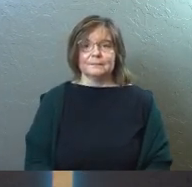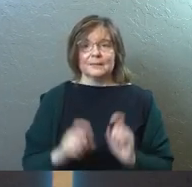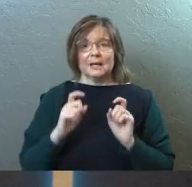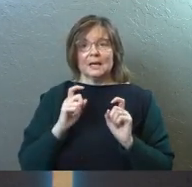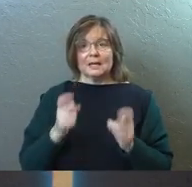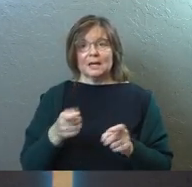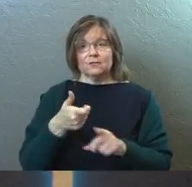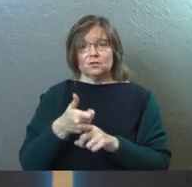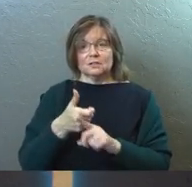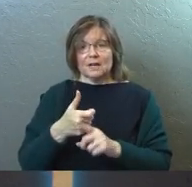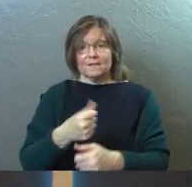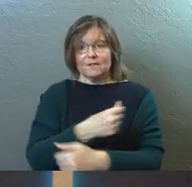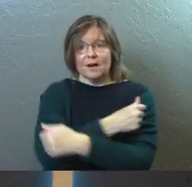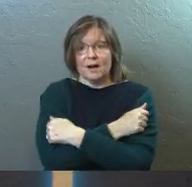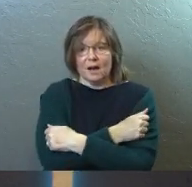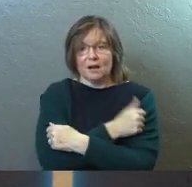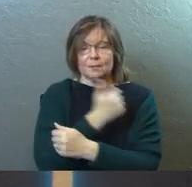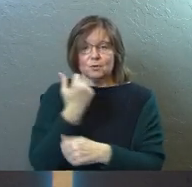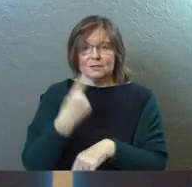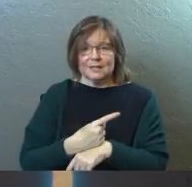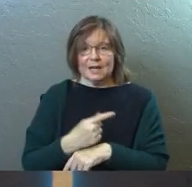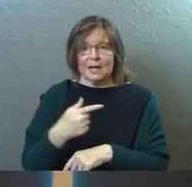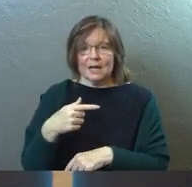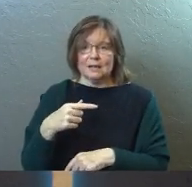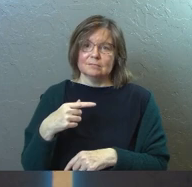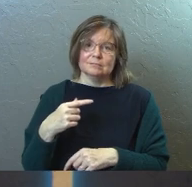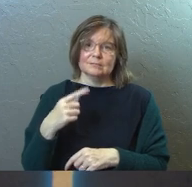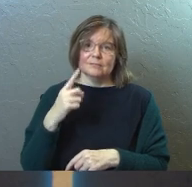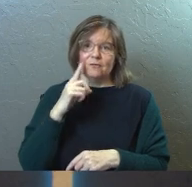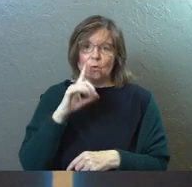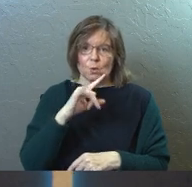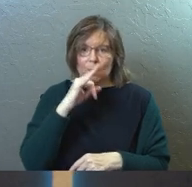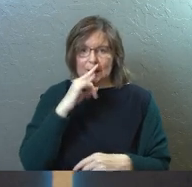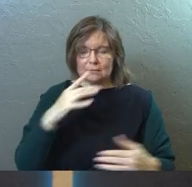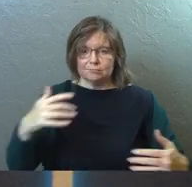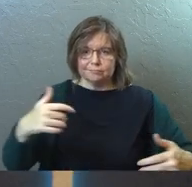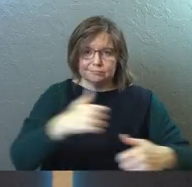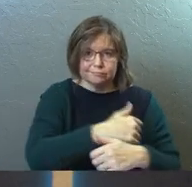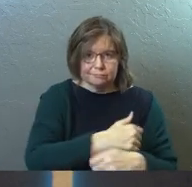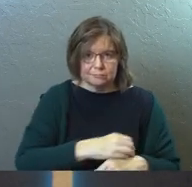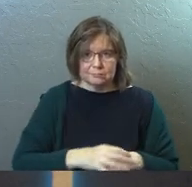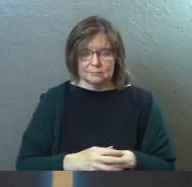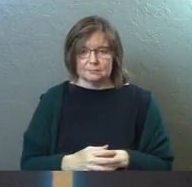Give yourself a hug per day quota for your child.